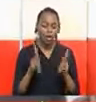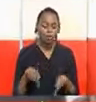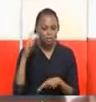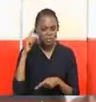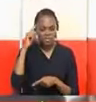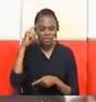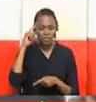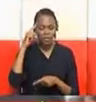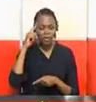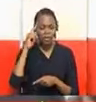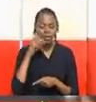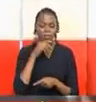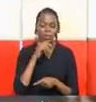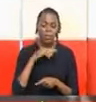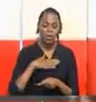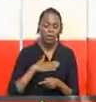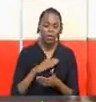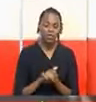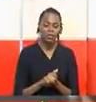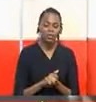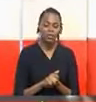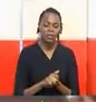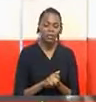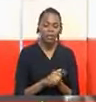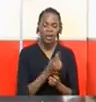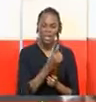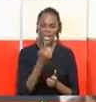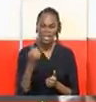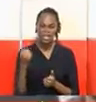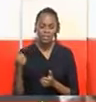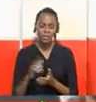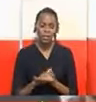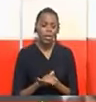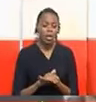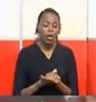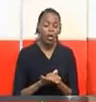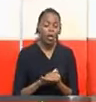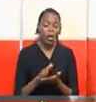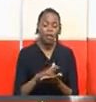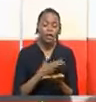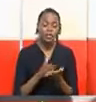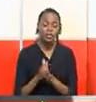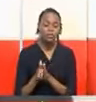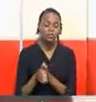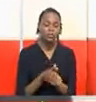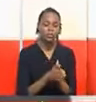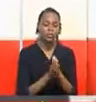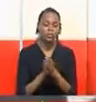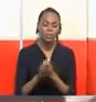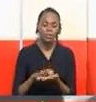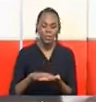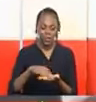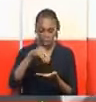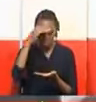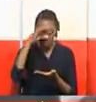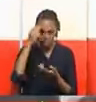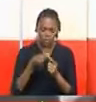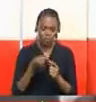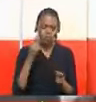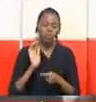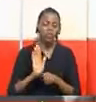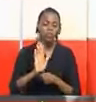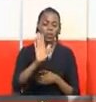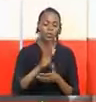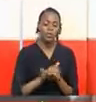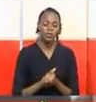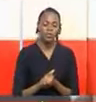dad, and every single one of them has shared a story about something they took from him, either